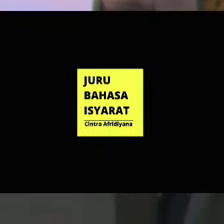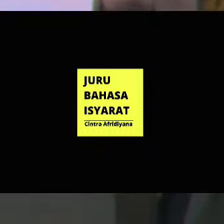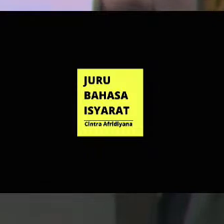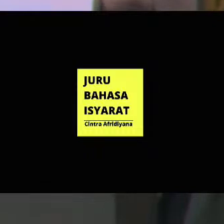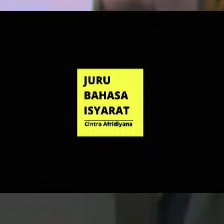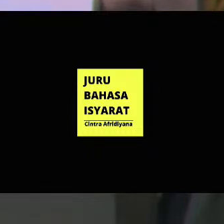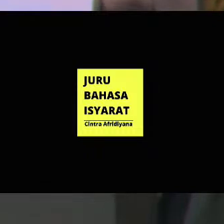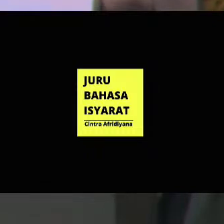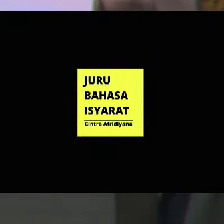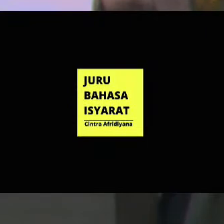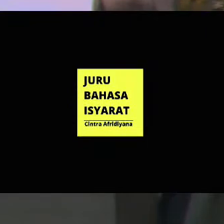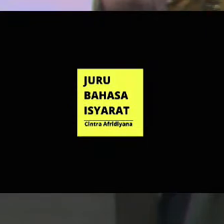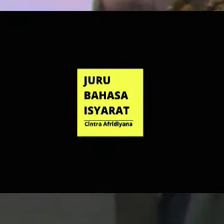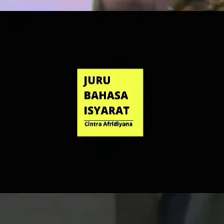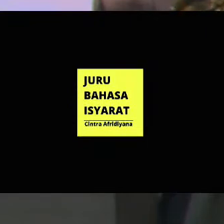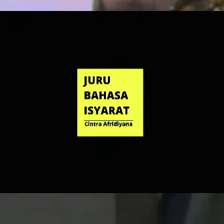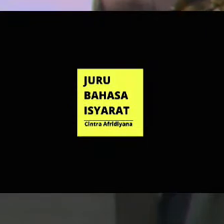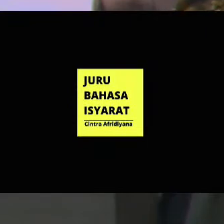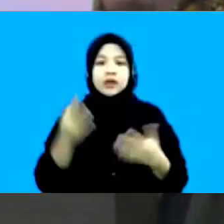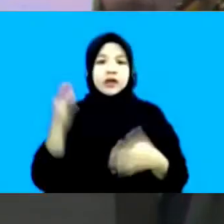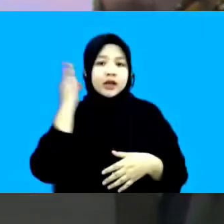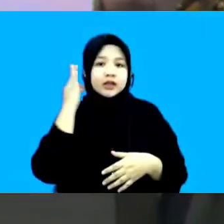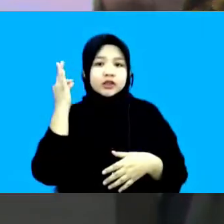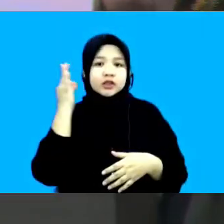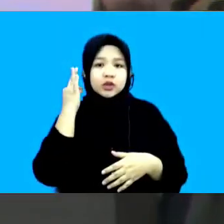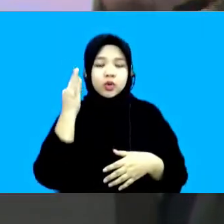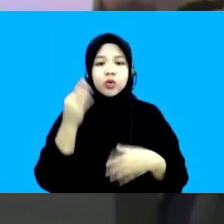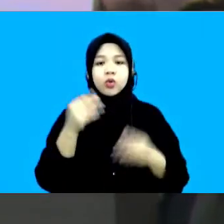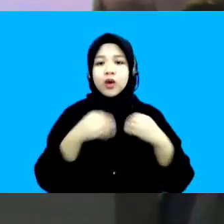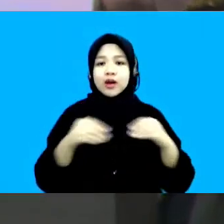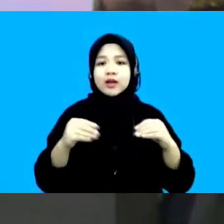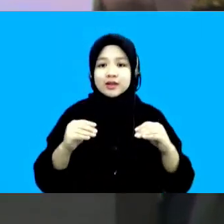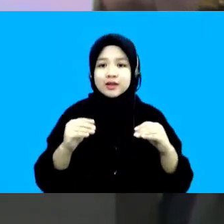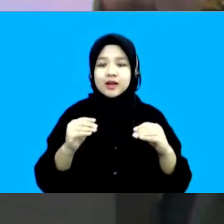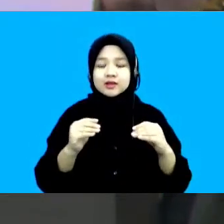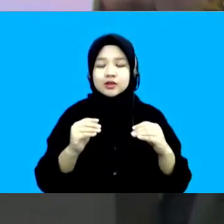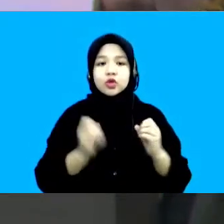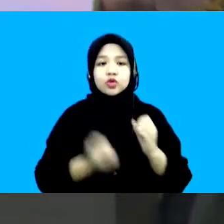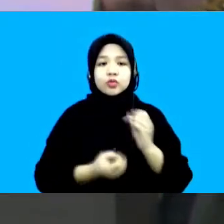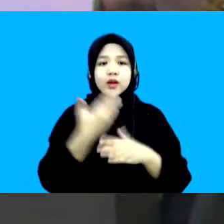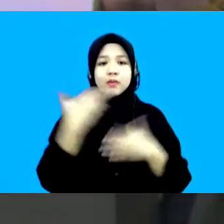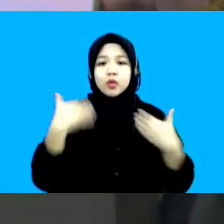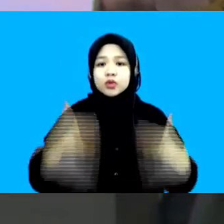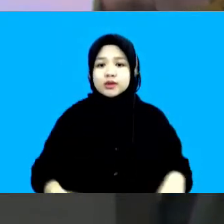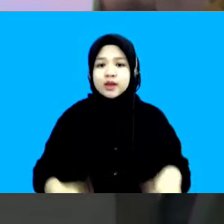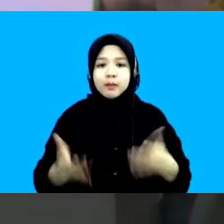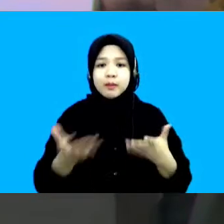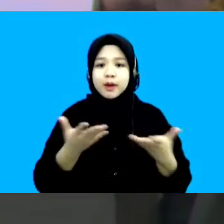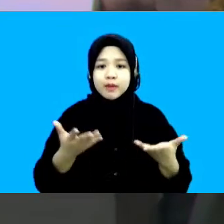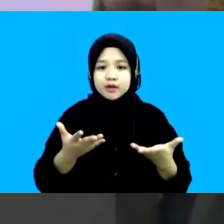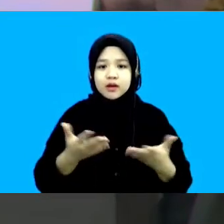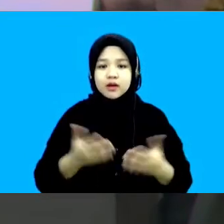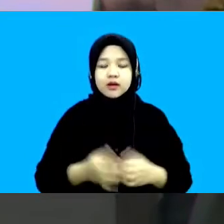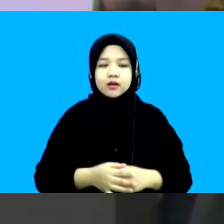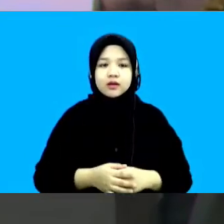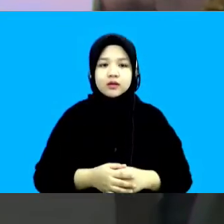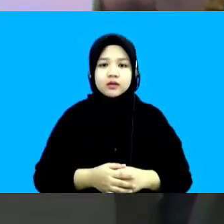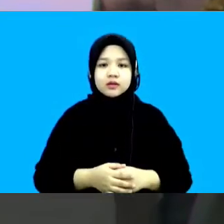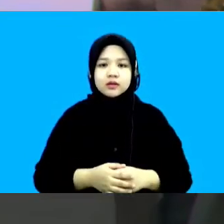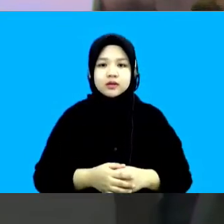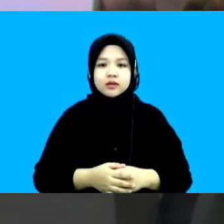continue to Dr. Basri. We are fortunate here to have two former finance